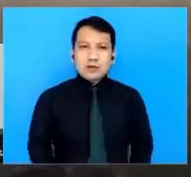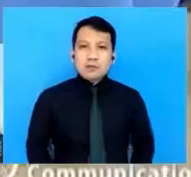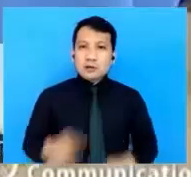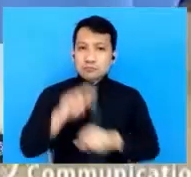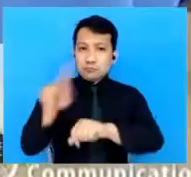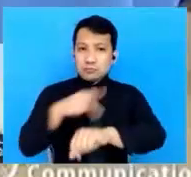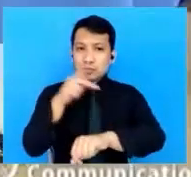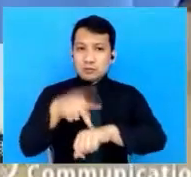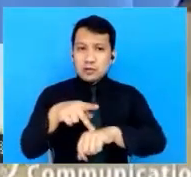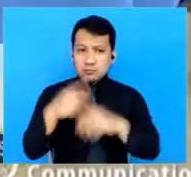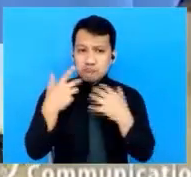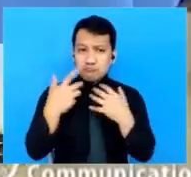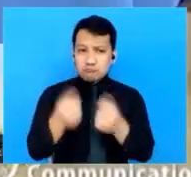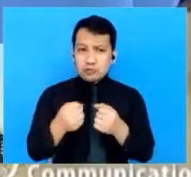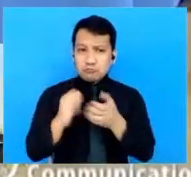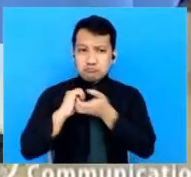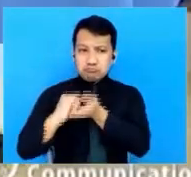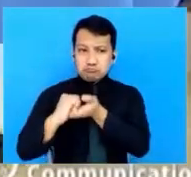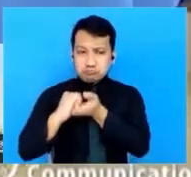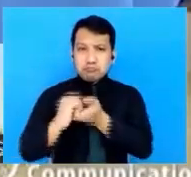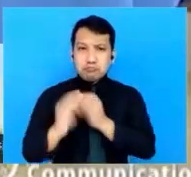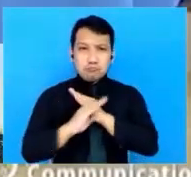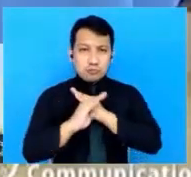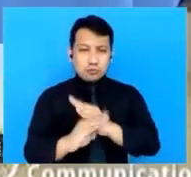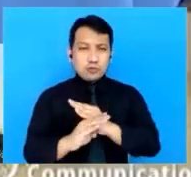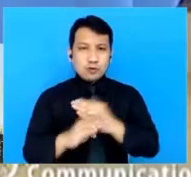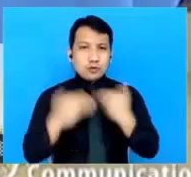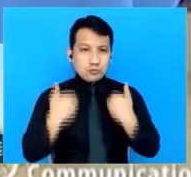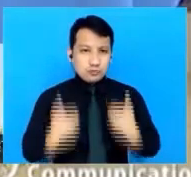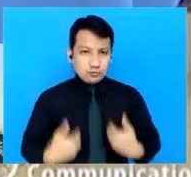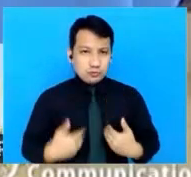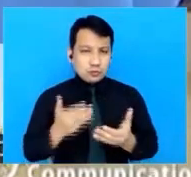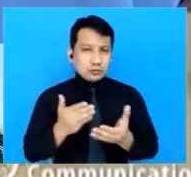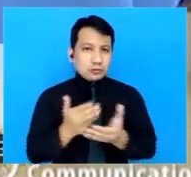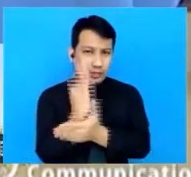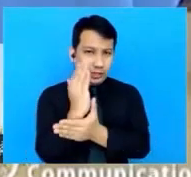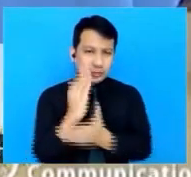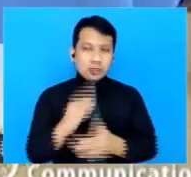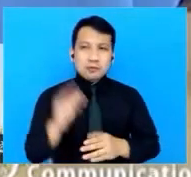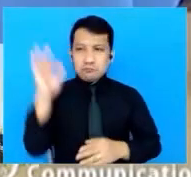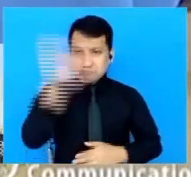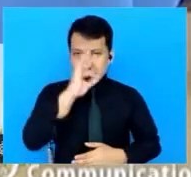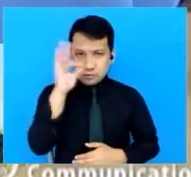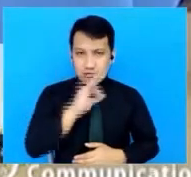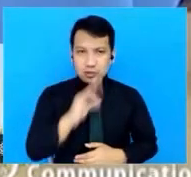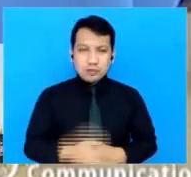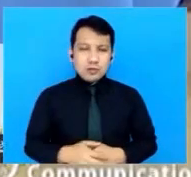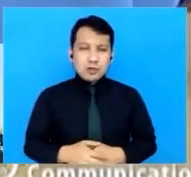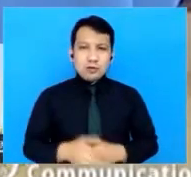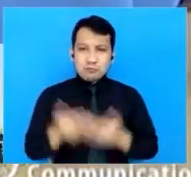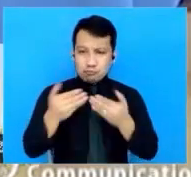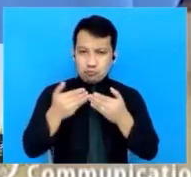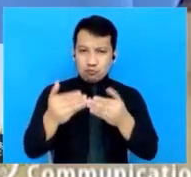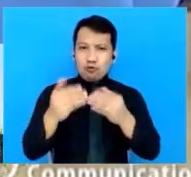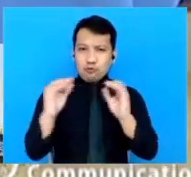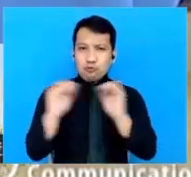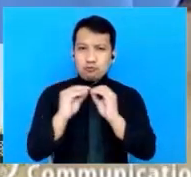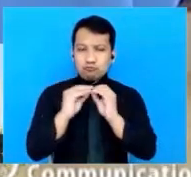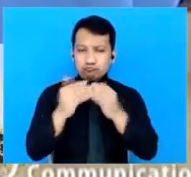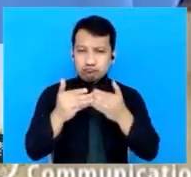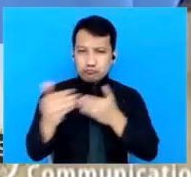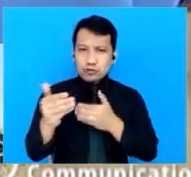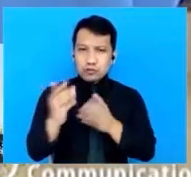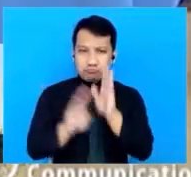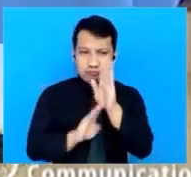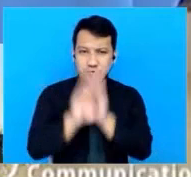stronger partnerships to protect the rights of the Filipinos and realize the full potential of our nation. But